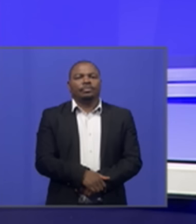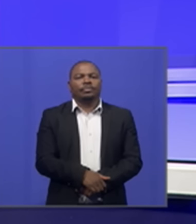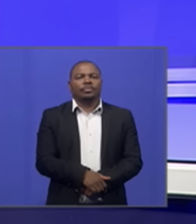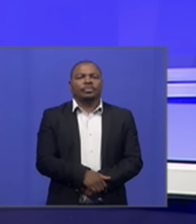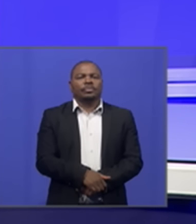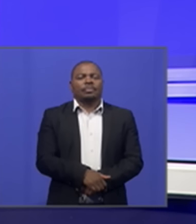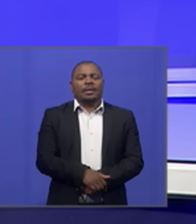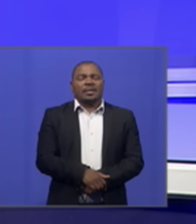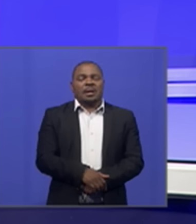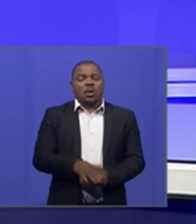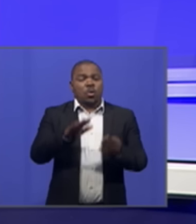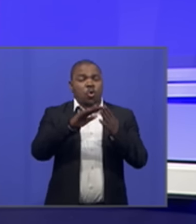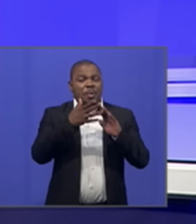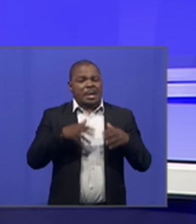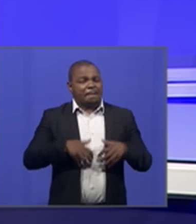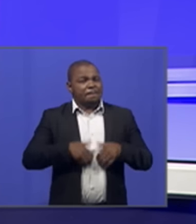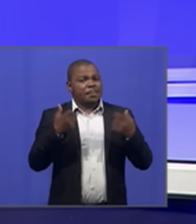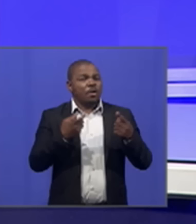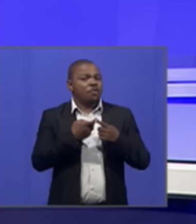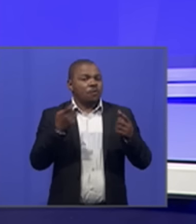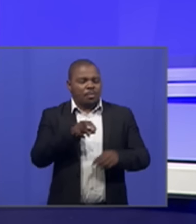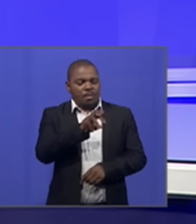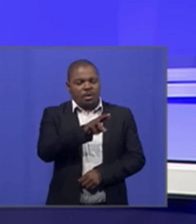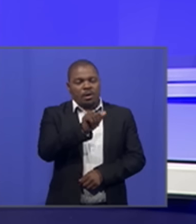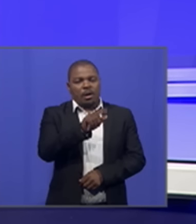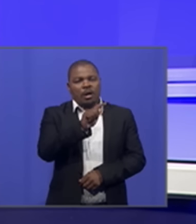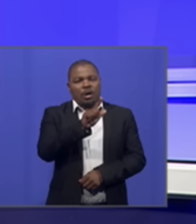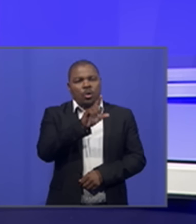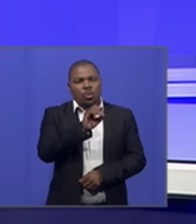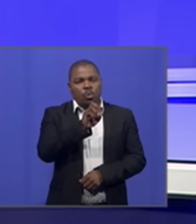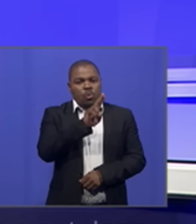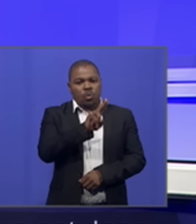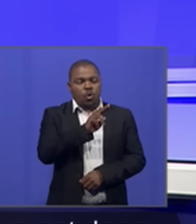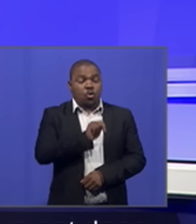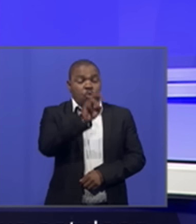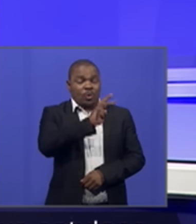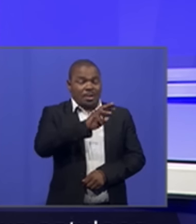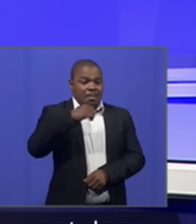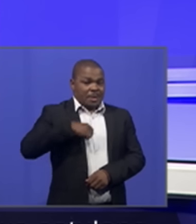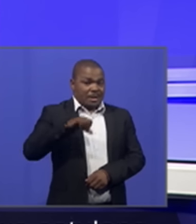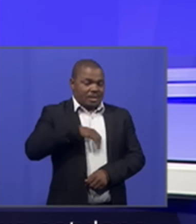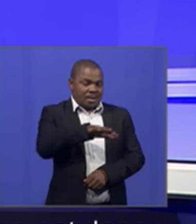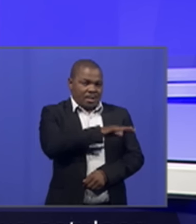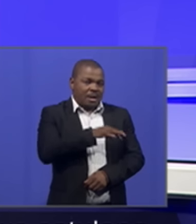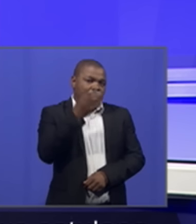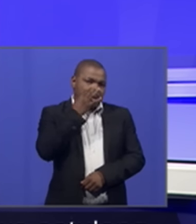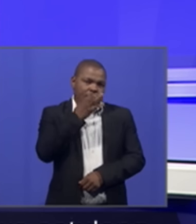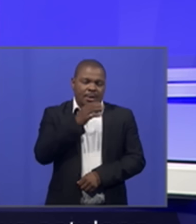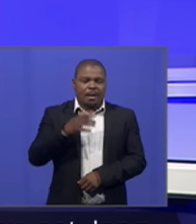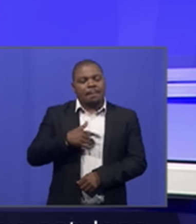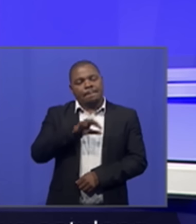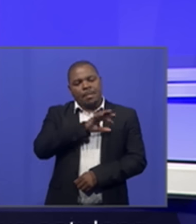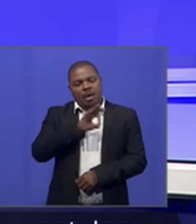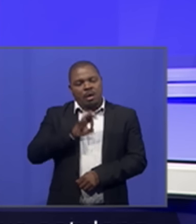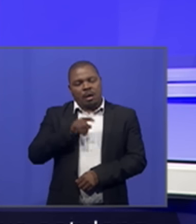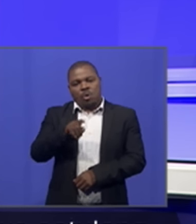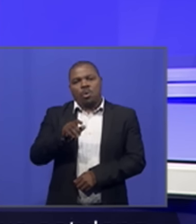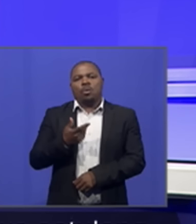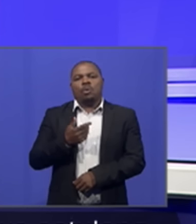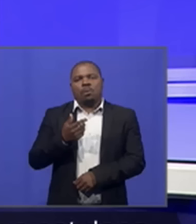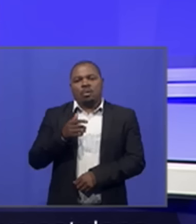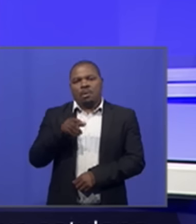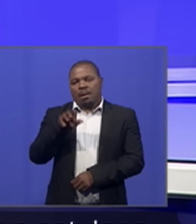Badudi bao ba befetšego ka masepaleng wa selegae wa Ratlou ka North West ba ipiletša go tlošwa ga mera wa masepala woo Mahlomola